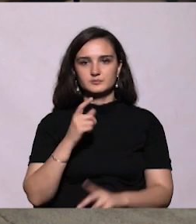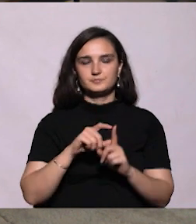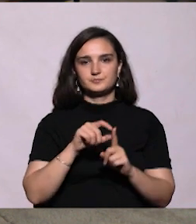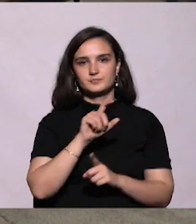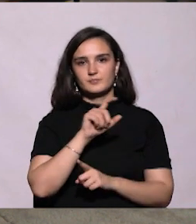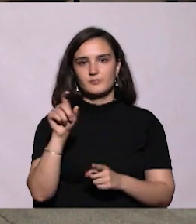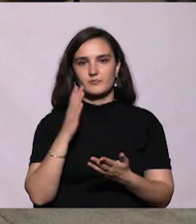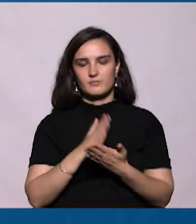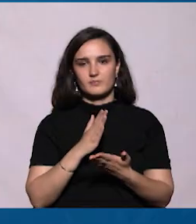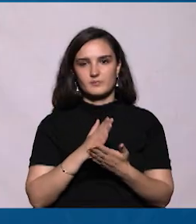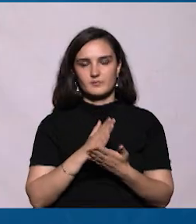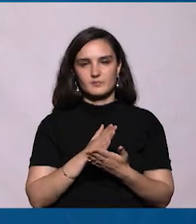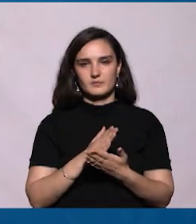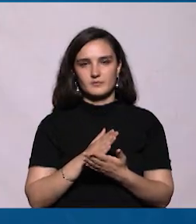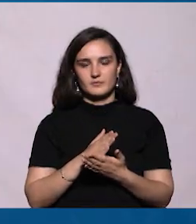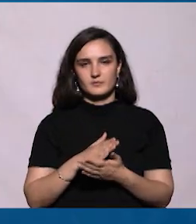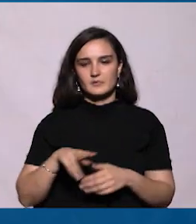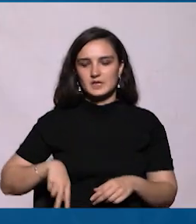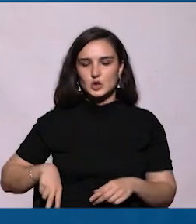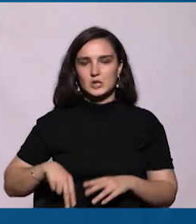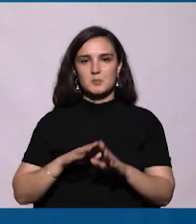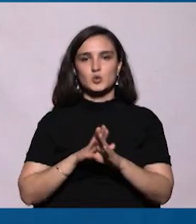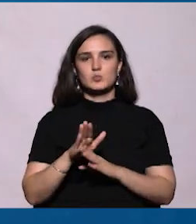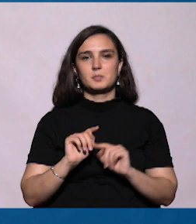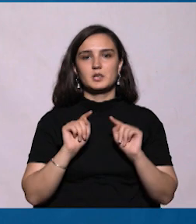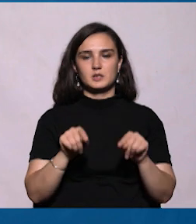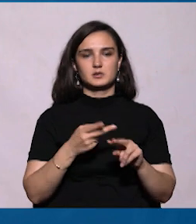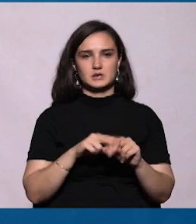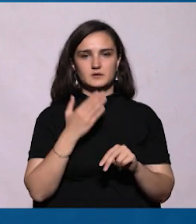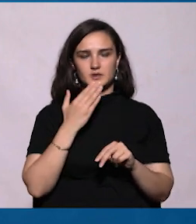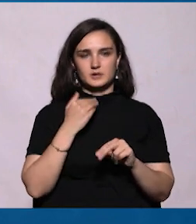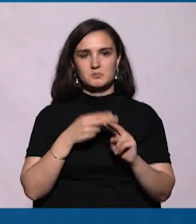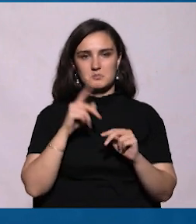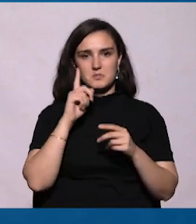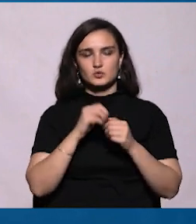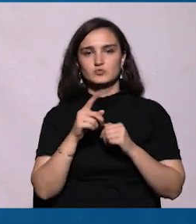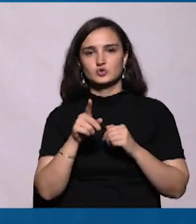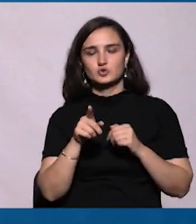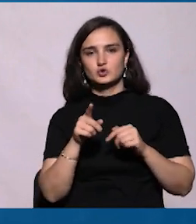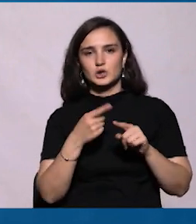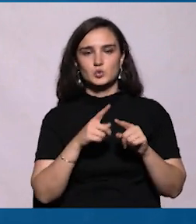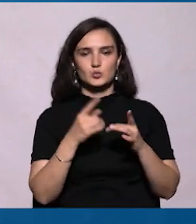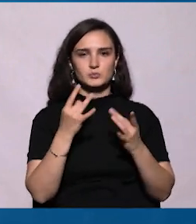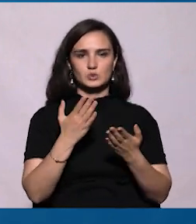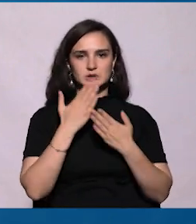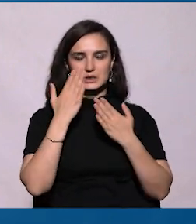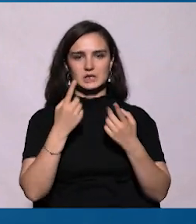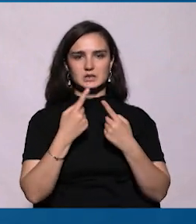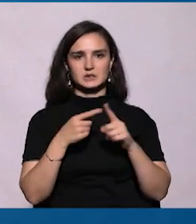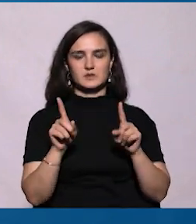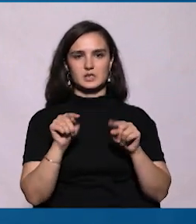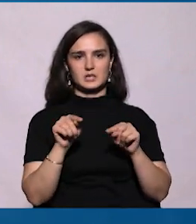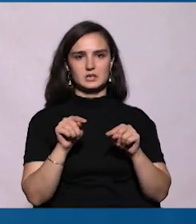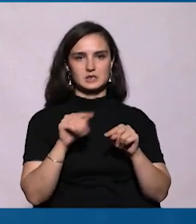is, being a CEO is easy. Miss Sophie, I remember you just read something